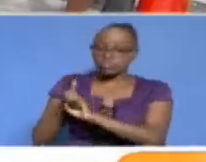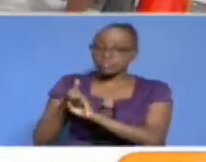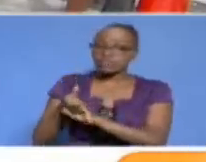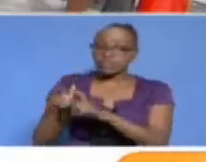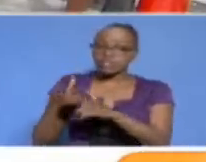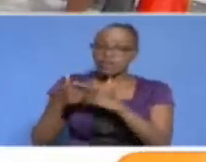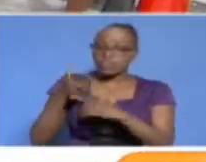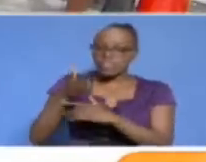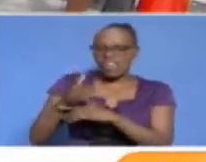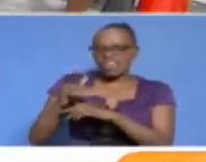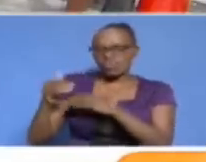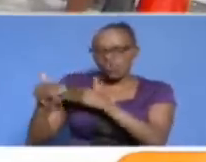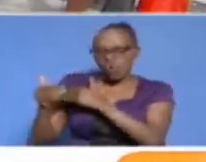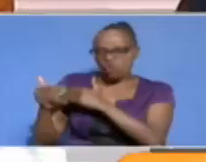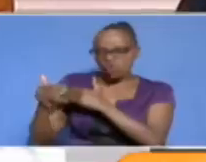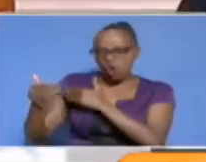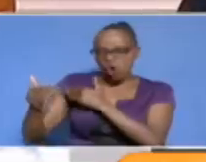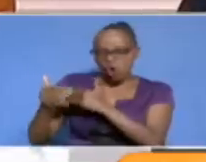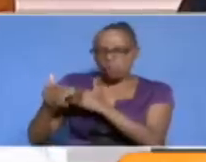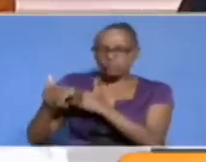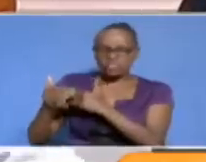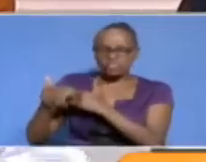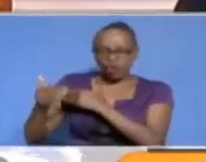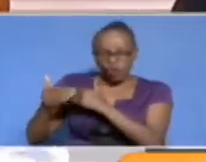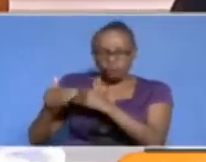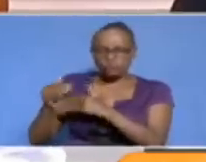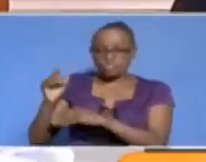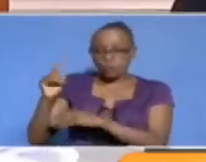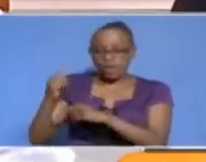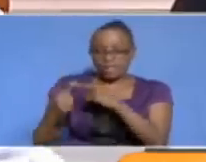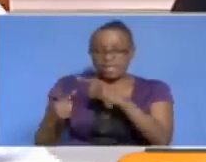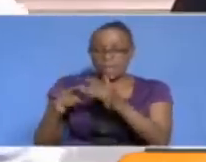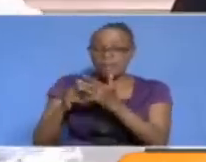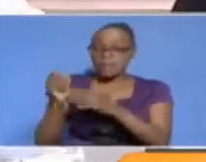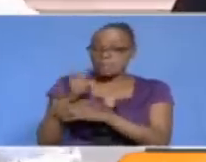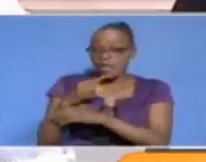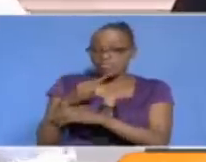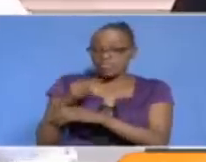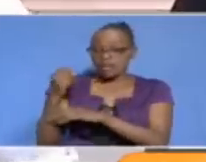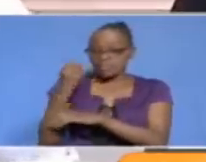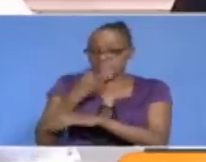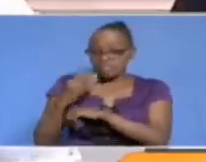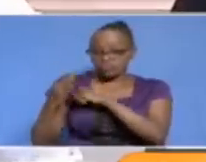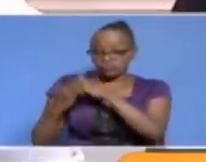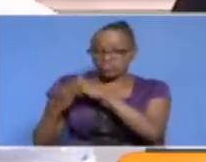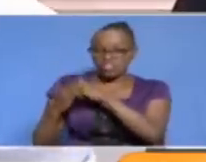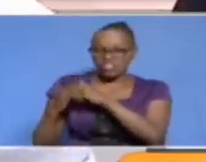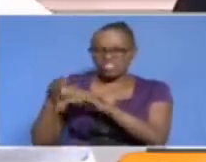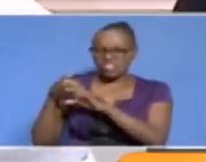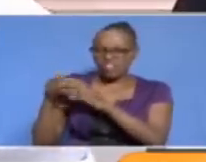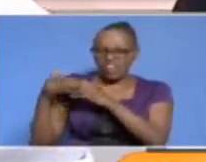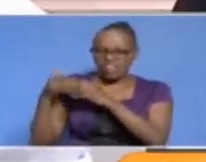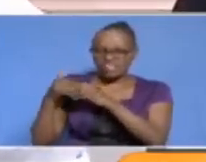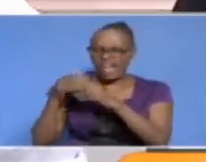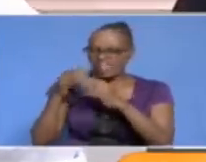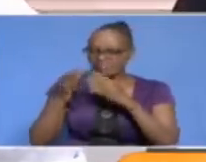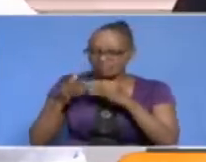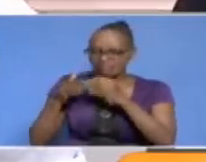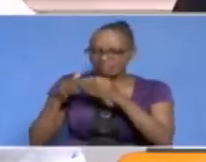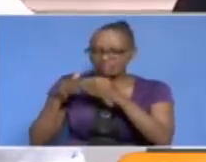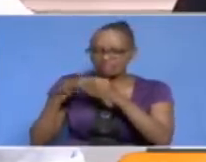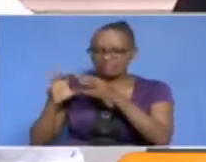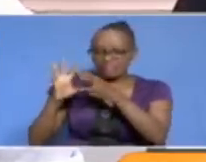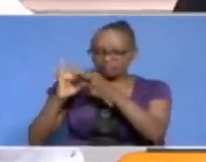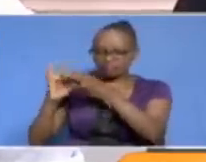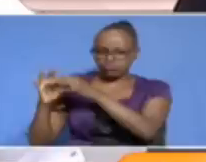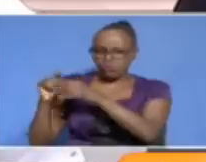has been around for about a year now, almost. March 9th will be 1 year, right? Yes. But in that handshake, one person seems to be